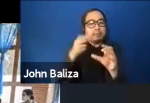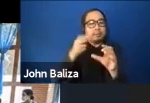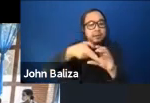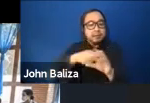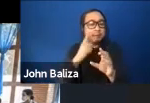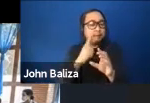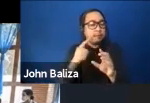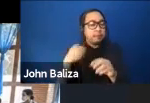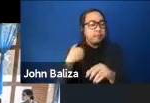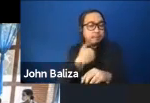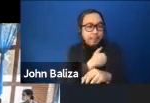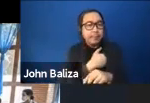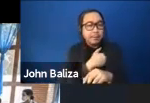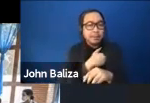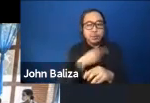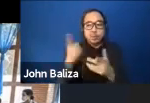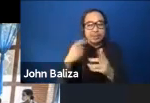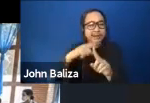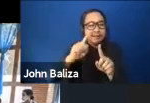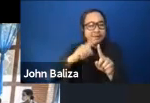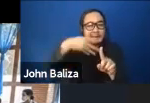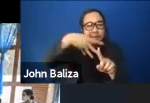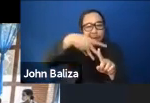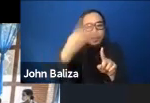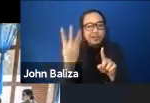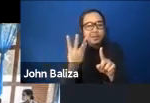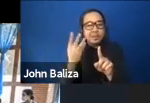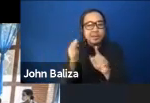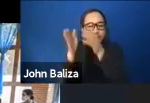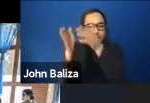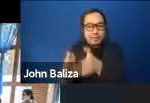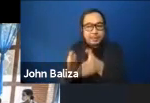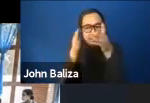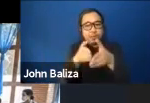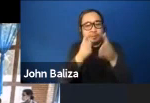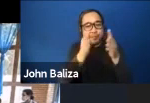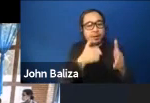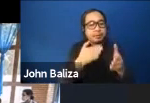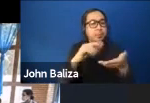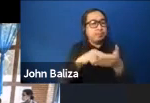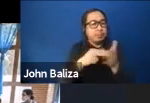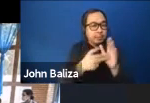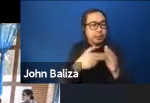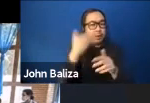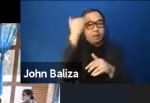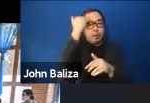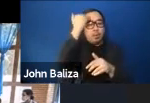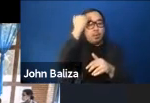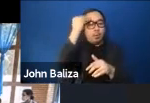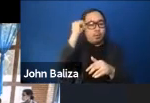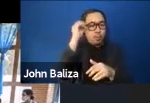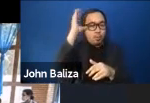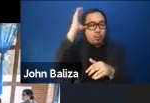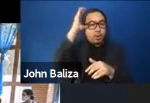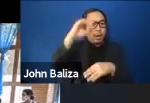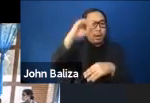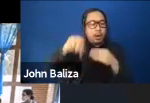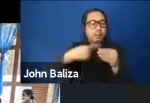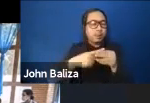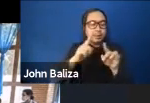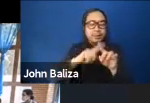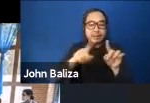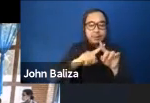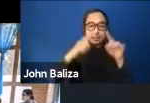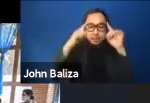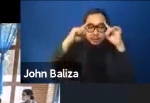are LGBT individuals. They are well informed of the decisions and